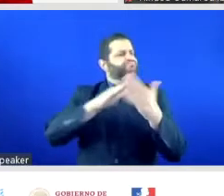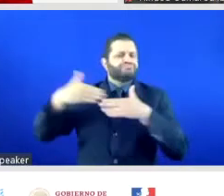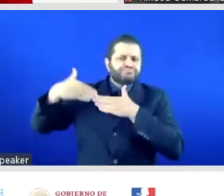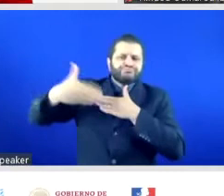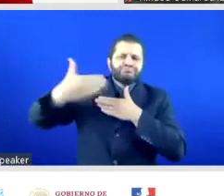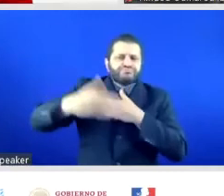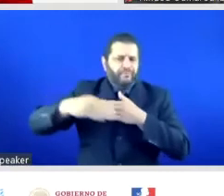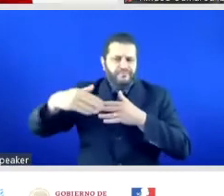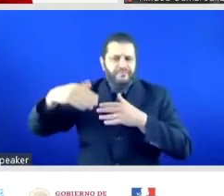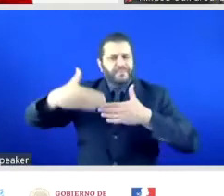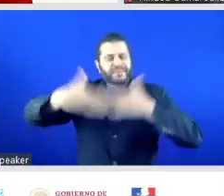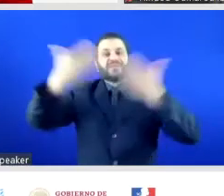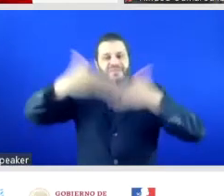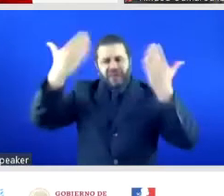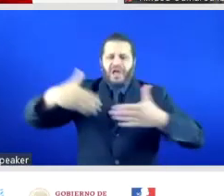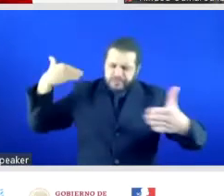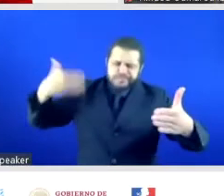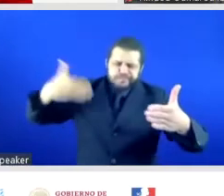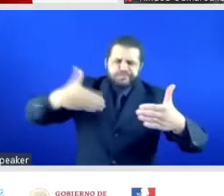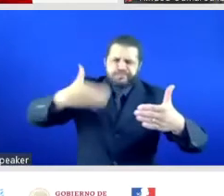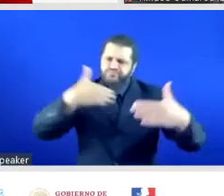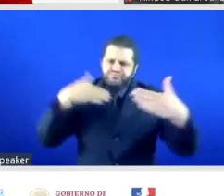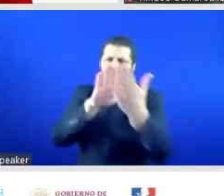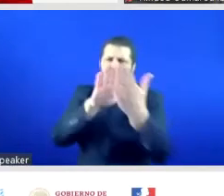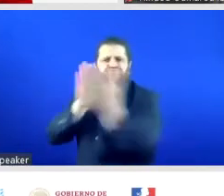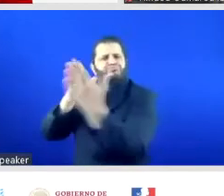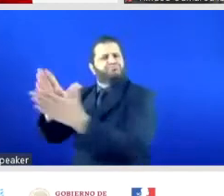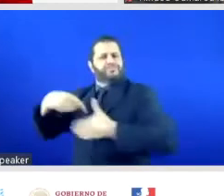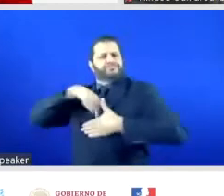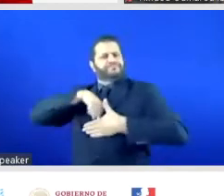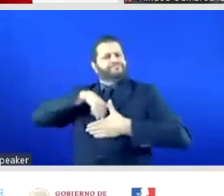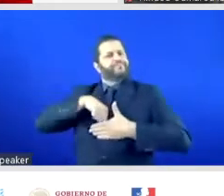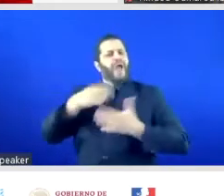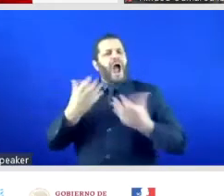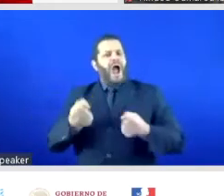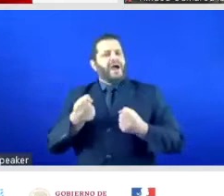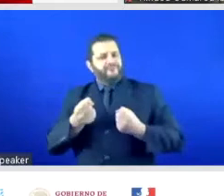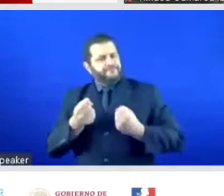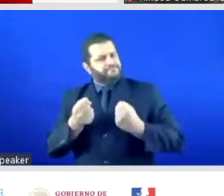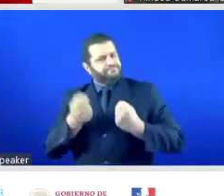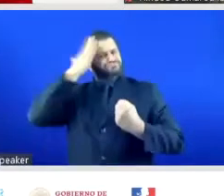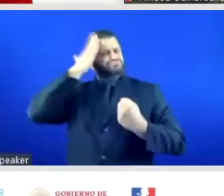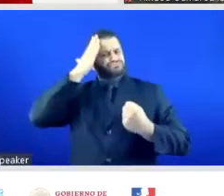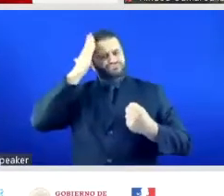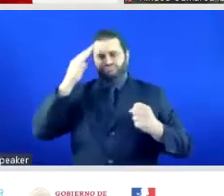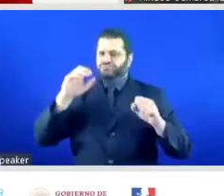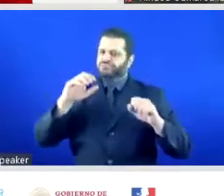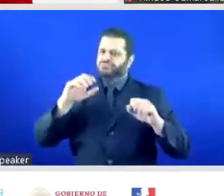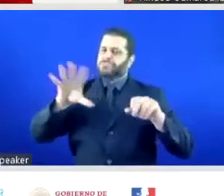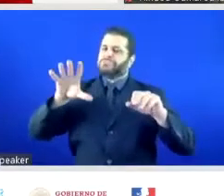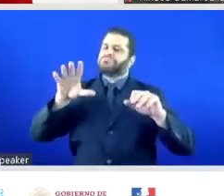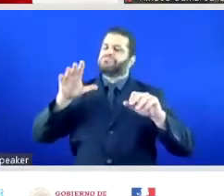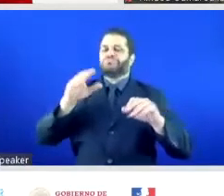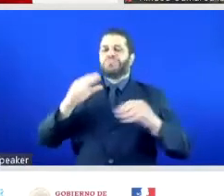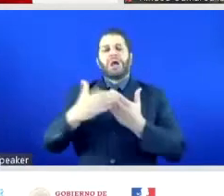all identities. The same way we need more women to be really led to leading positions in